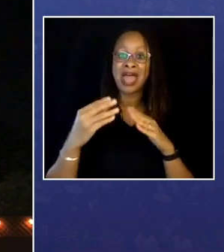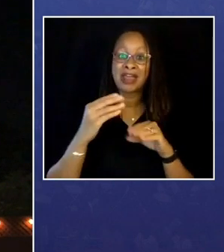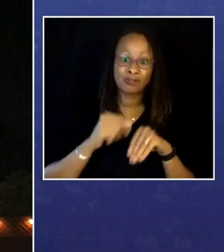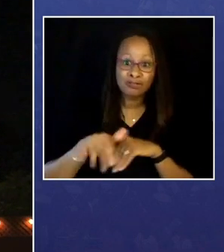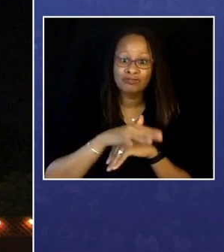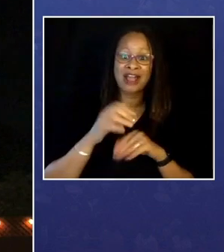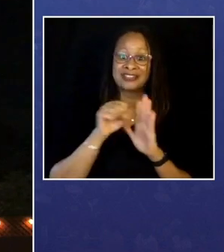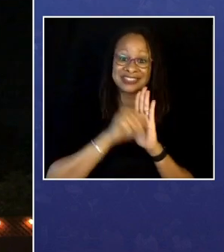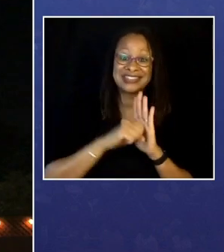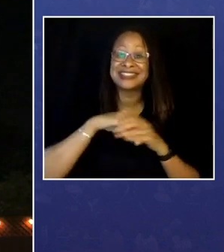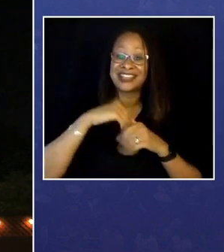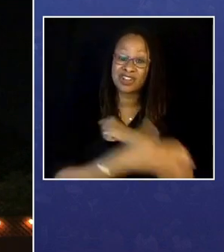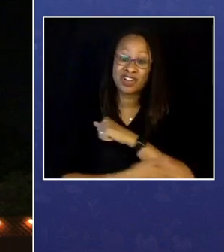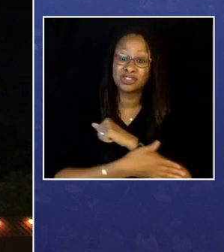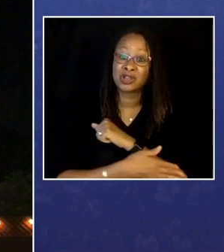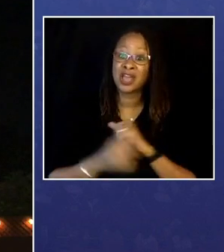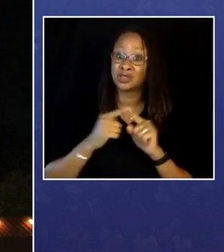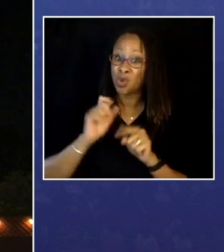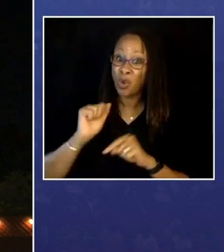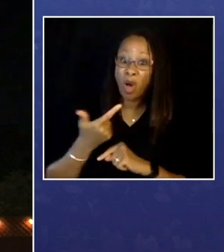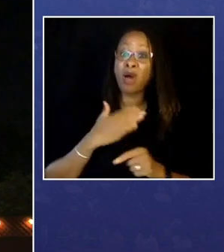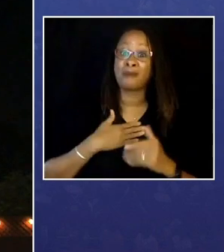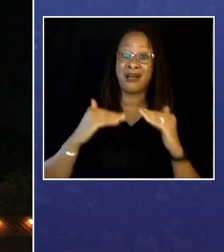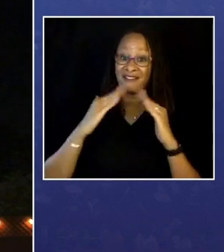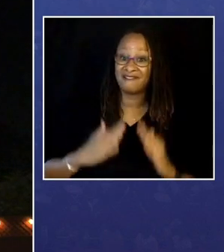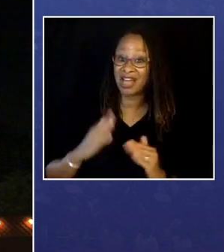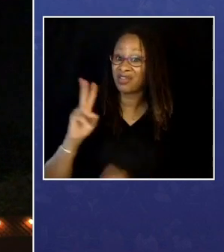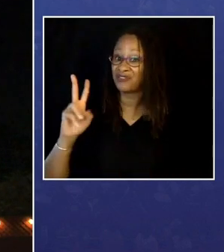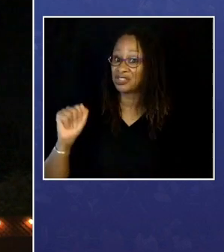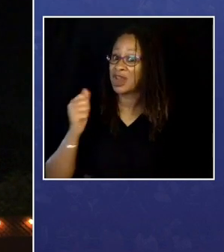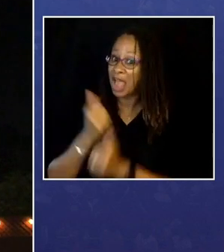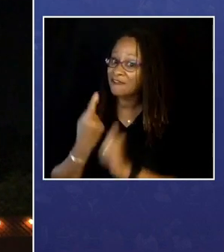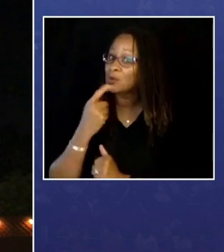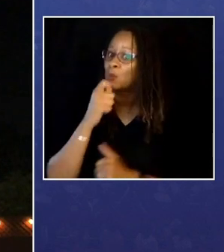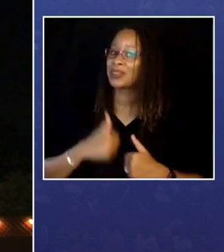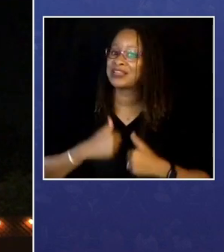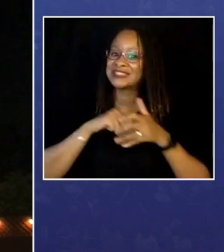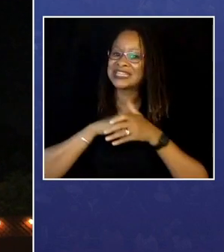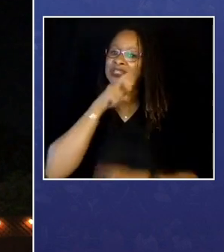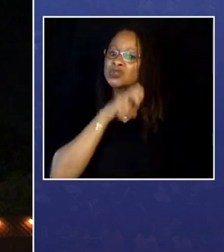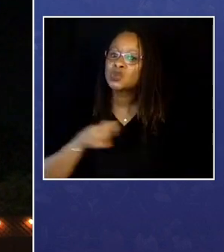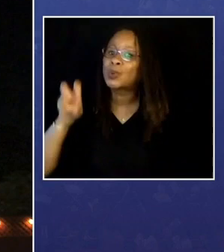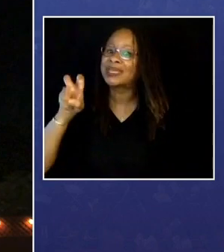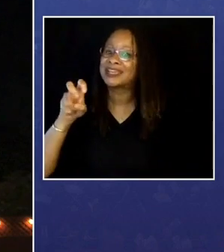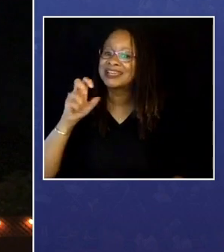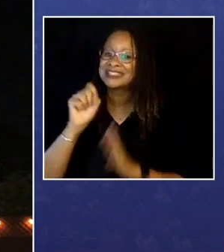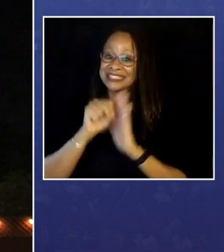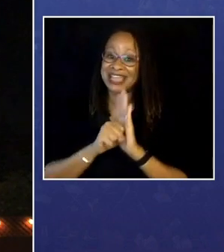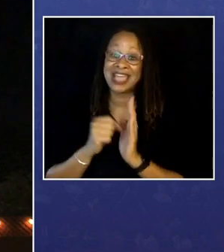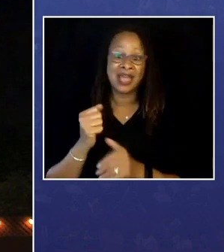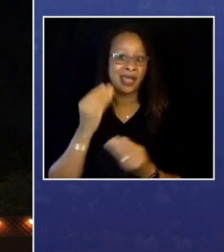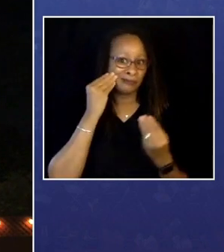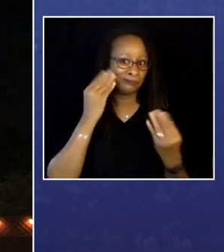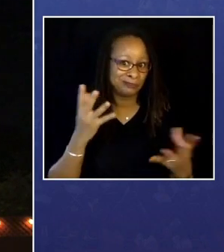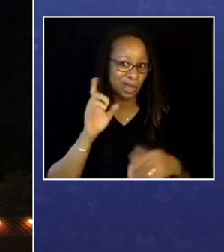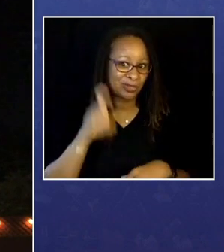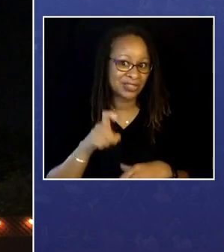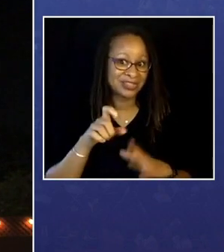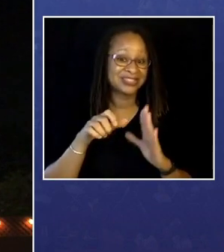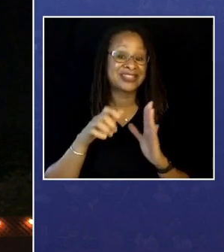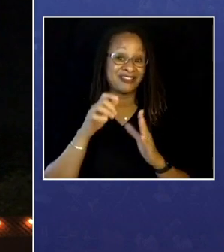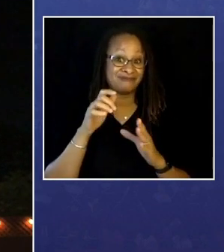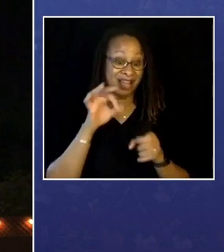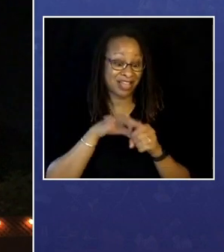states in the country. So to all my fellow Virginians and everyone who lives in a swing state, I don't have to tell you that the results of this year's